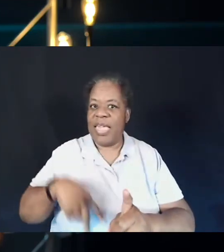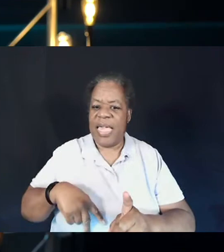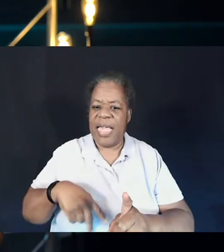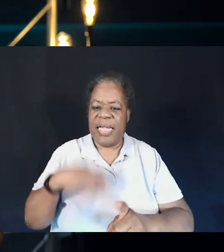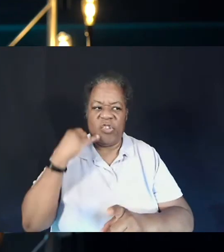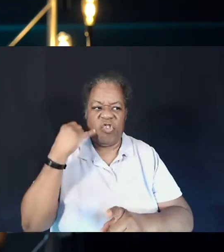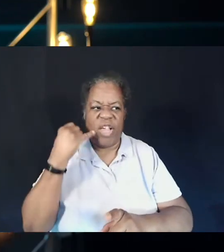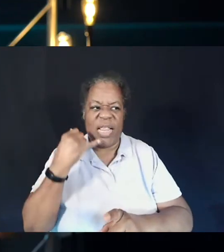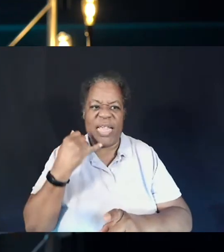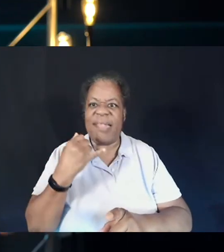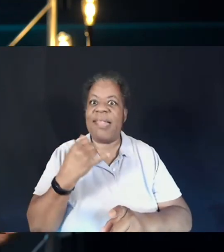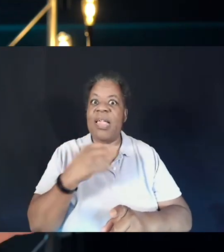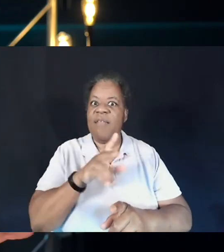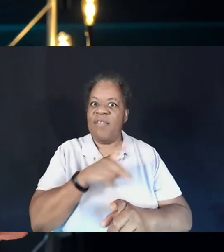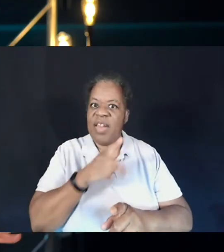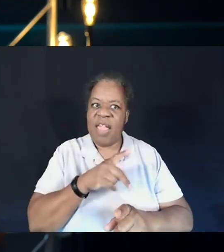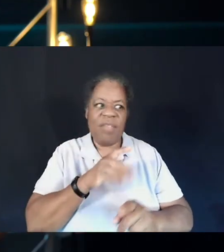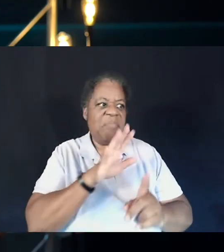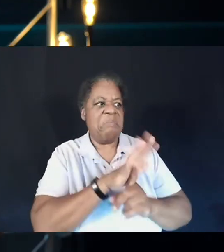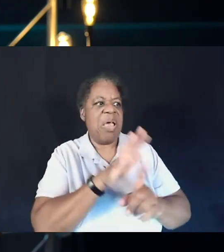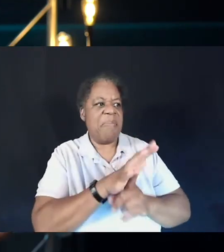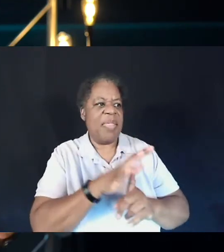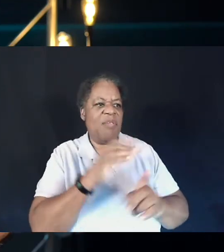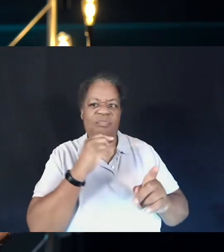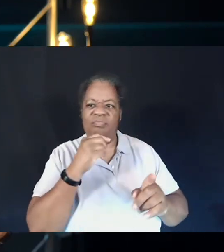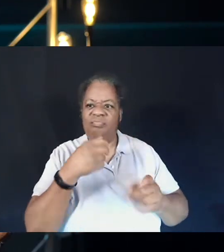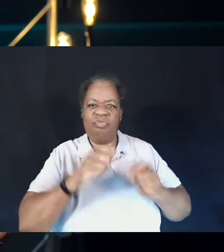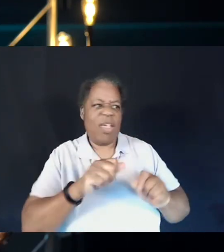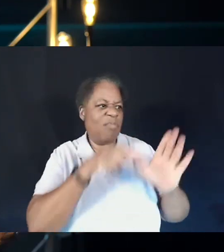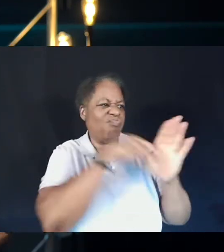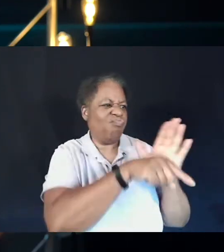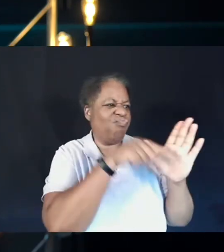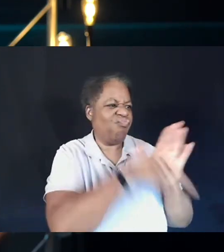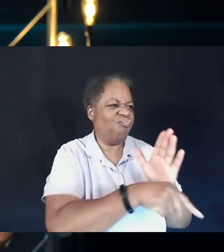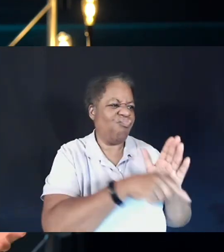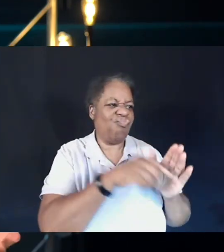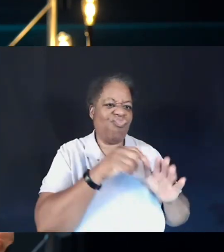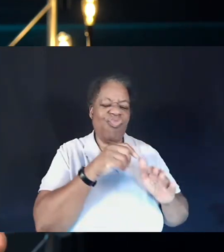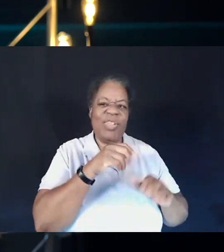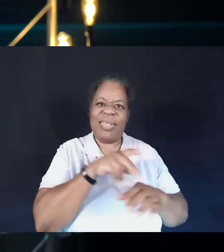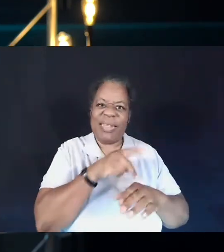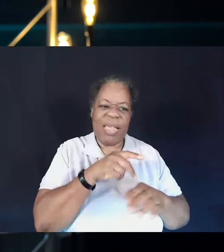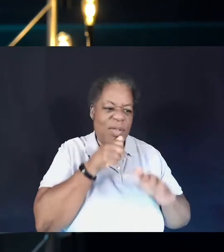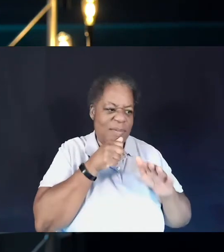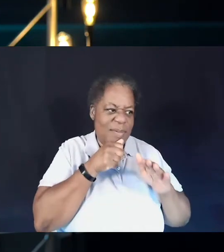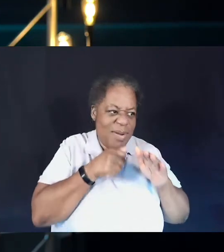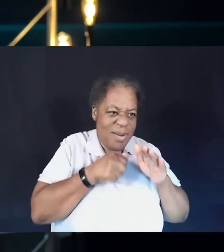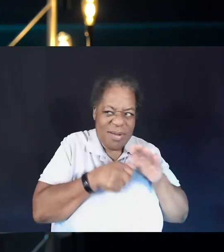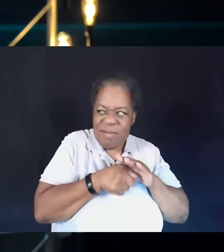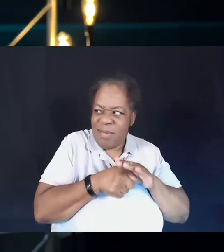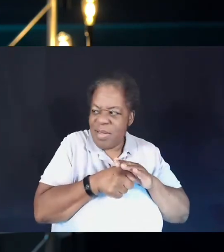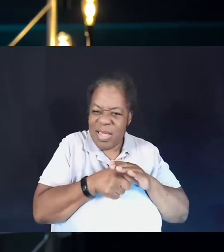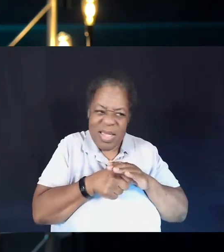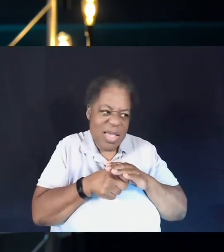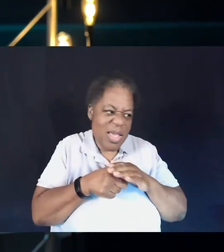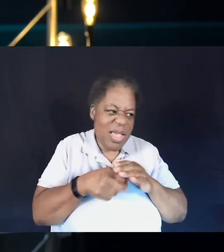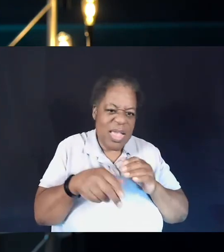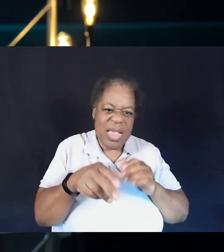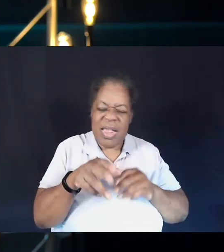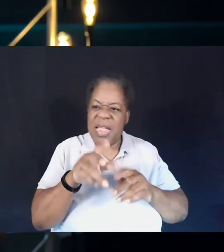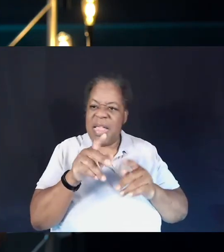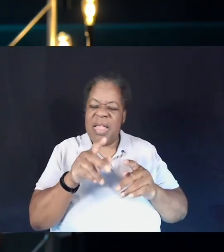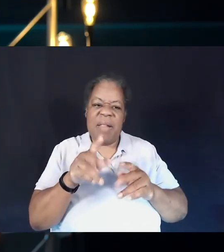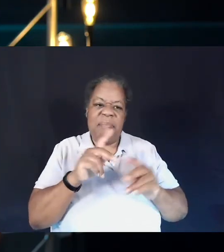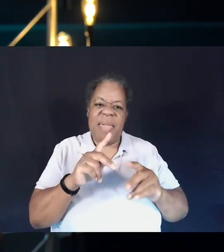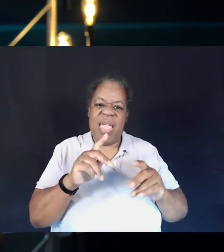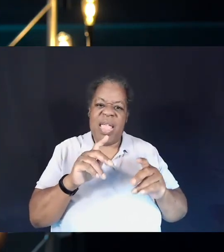tried to kill him. So David had to go in hiding, and a group of men formed around him, and they went into hiding with him. They protected him. They fought with him. They suffered with